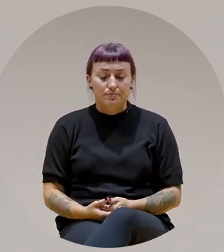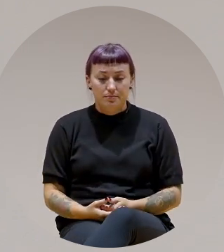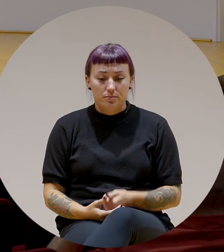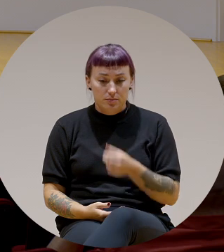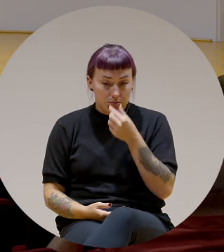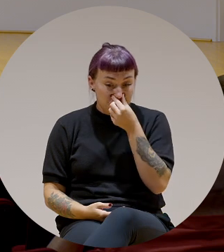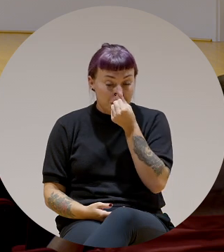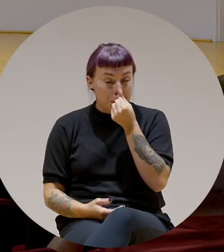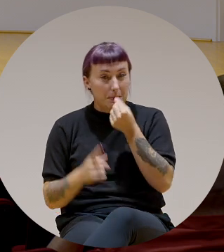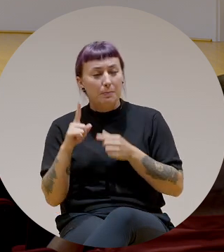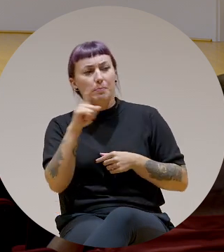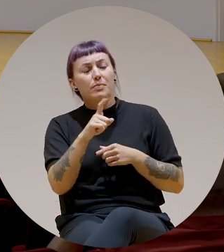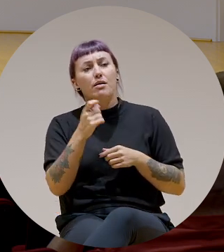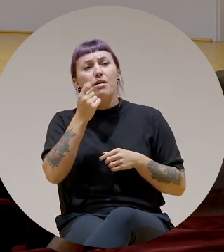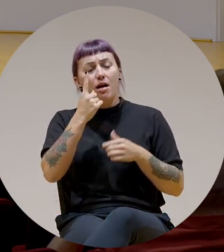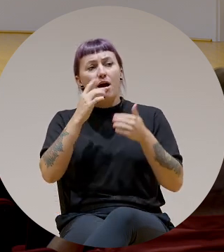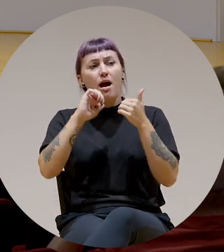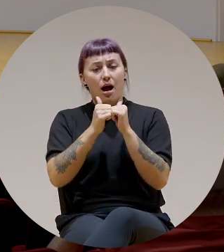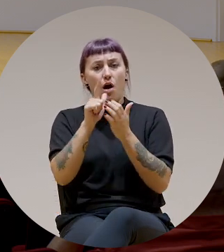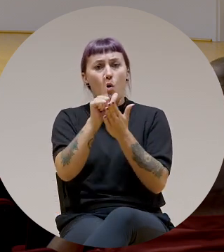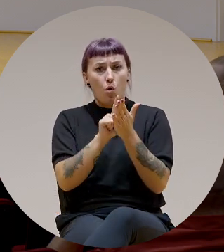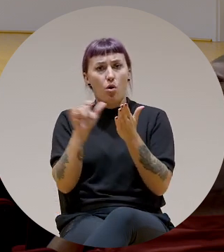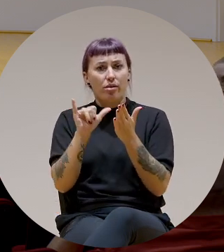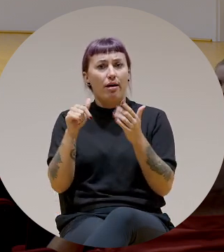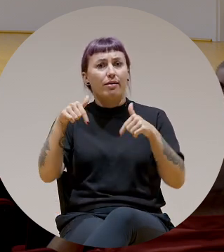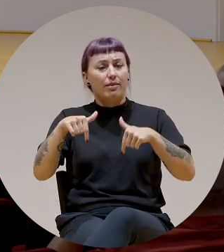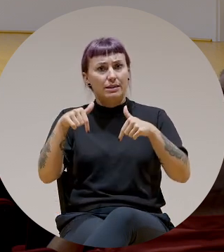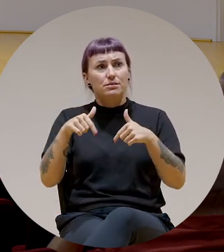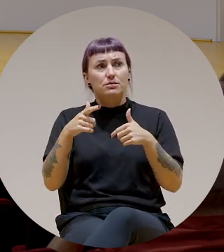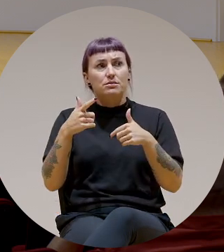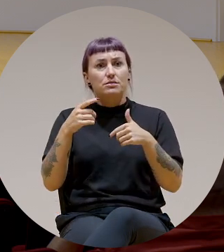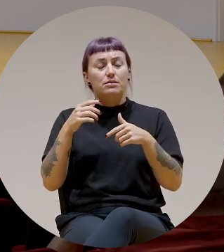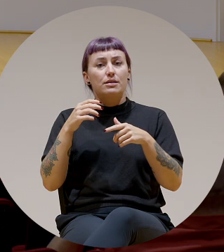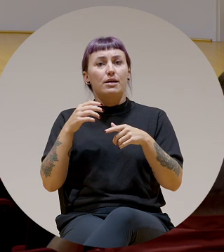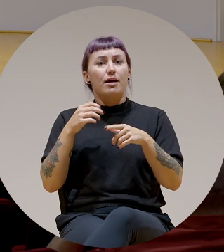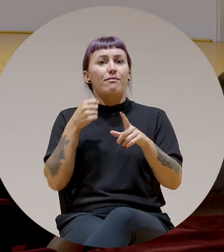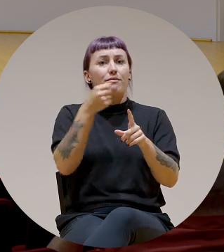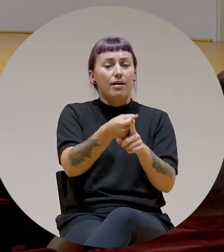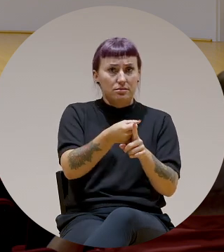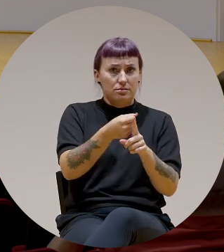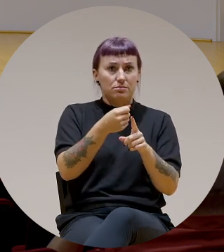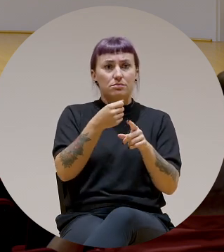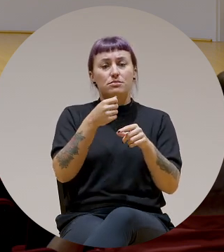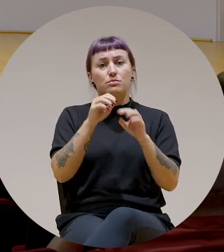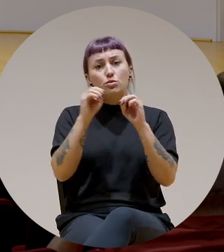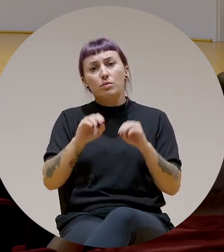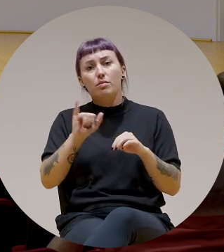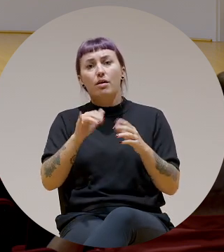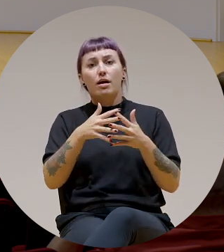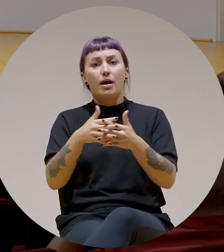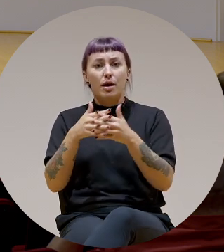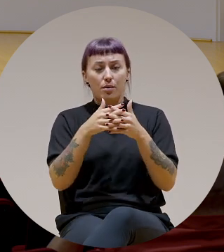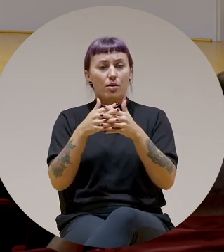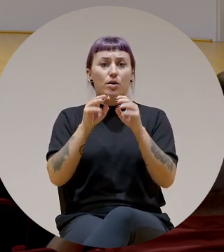Yes. I understand how laws like this affect museums like the American